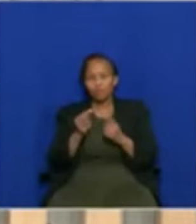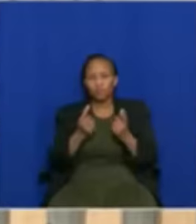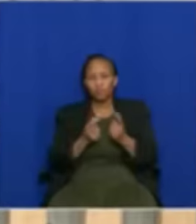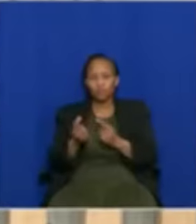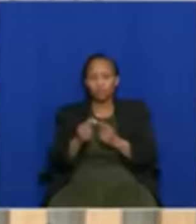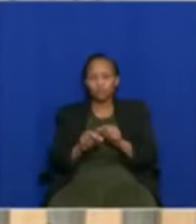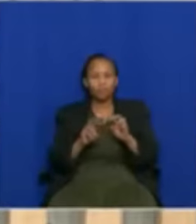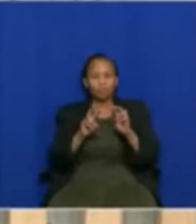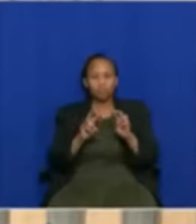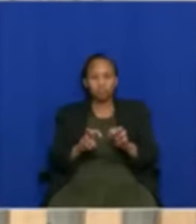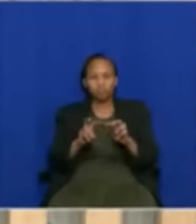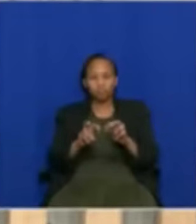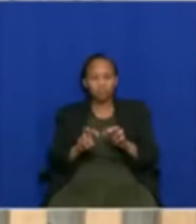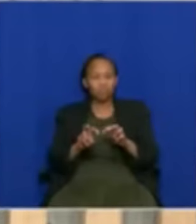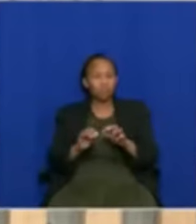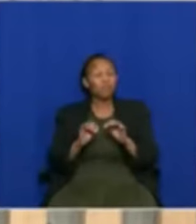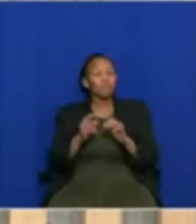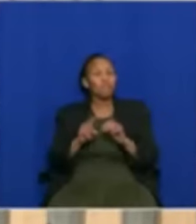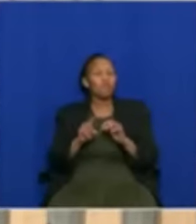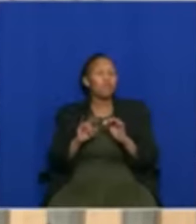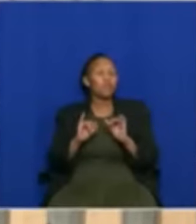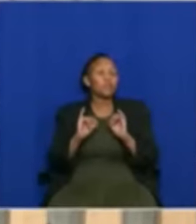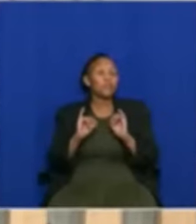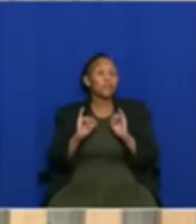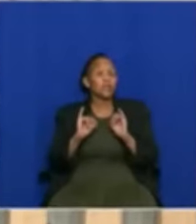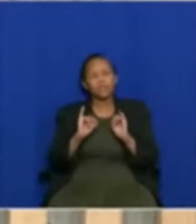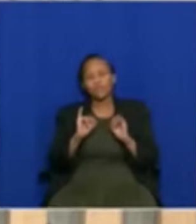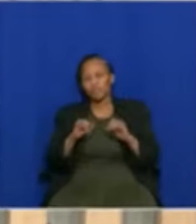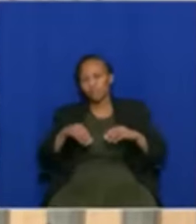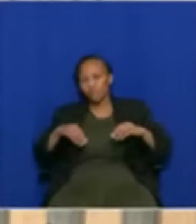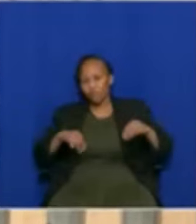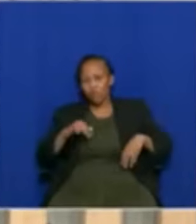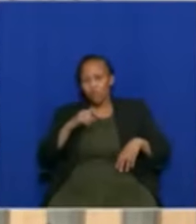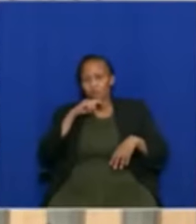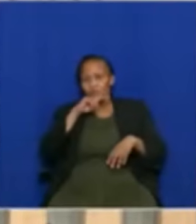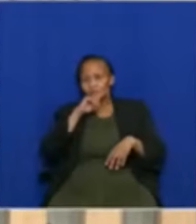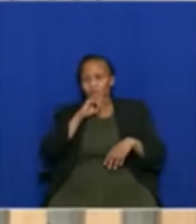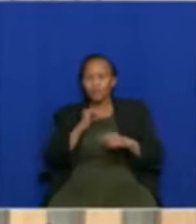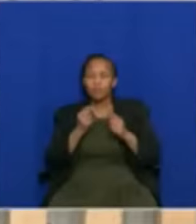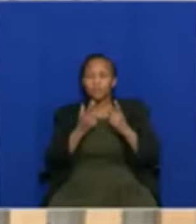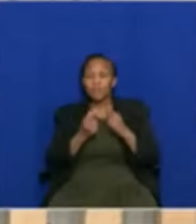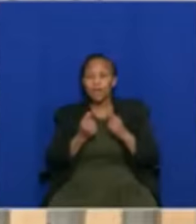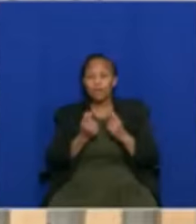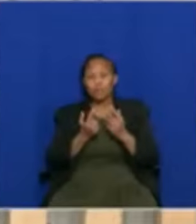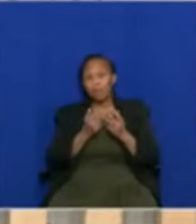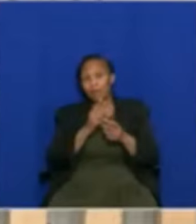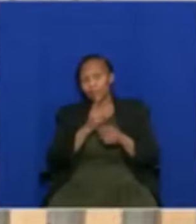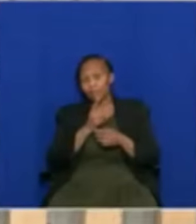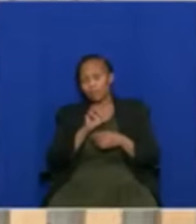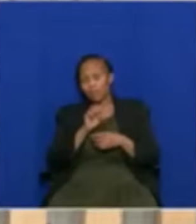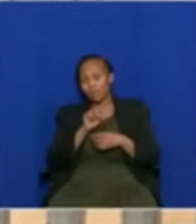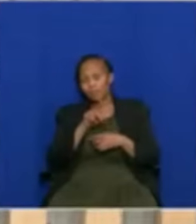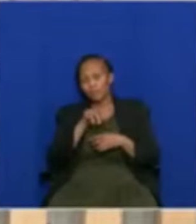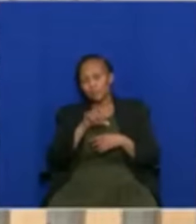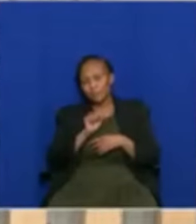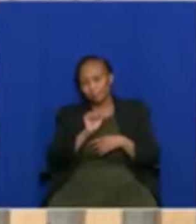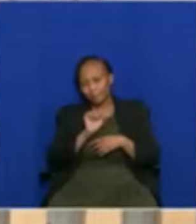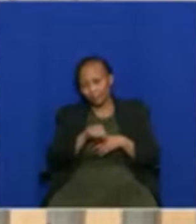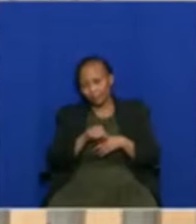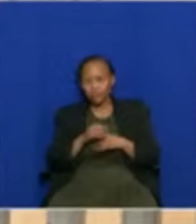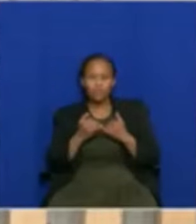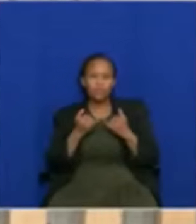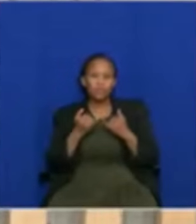and corruption committed within SAPS. Then you state that you invoke Section 28,